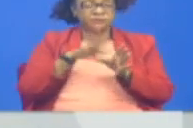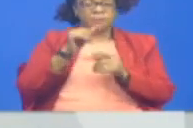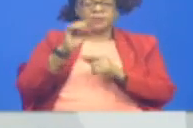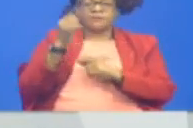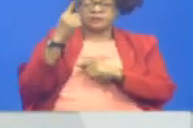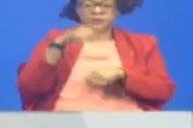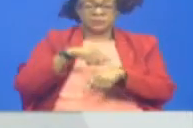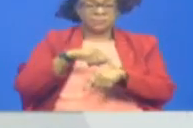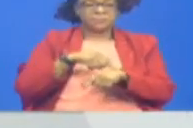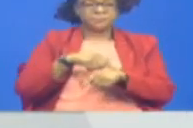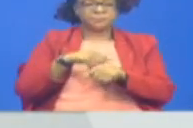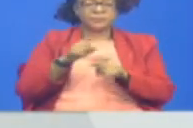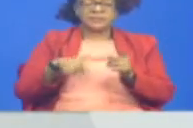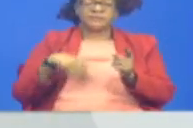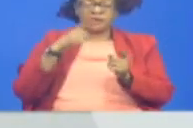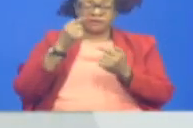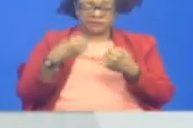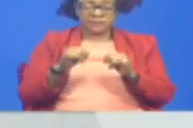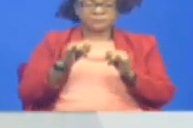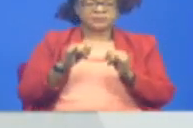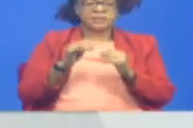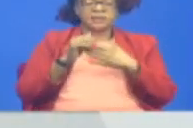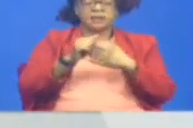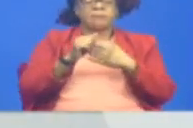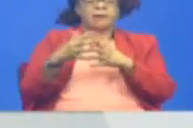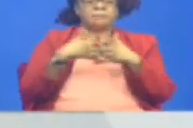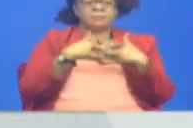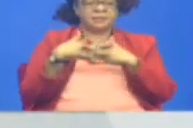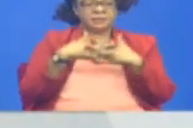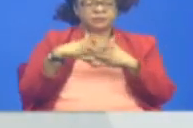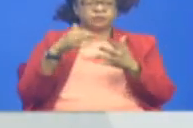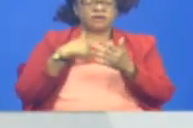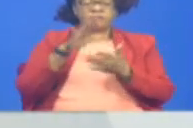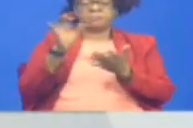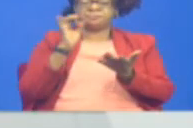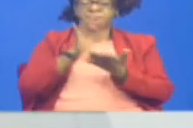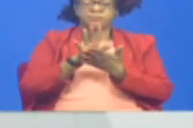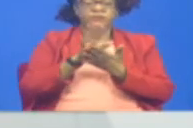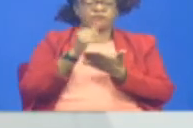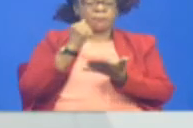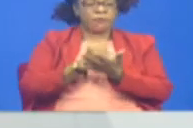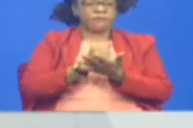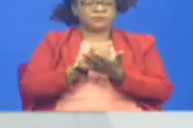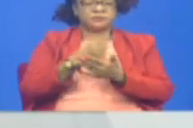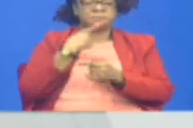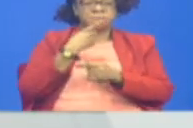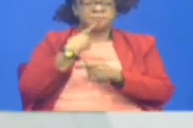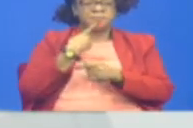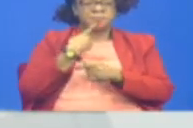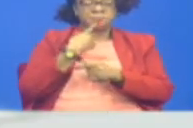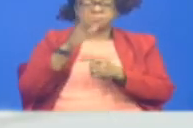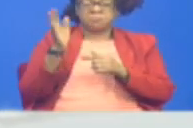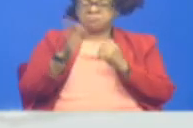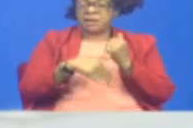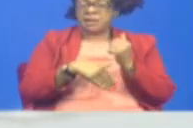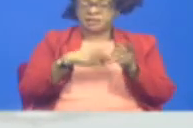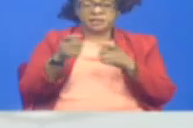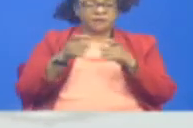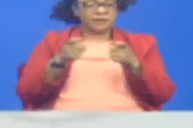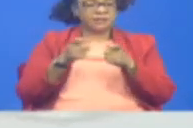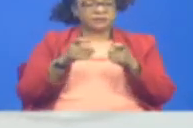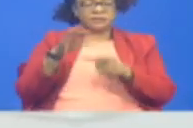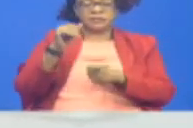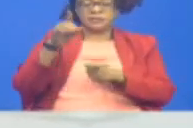term, he survived an attempt led by the United States to have him removed from the office on allegations of bad governance. The African Development Bank